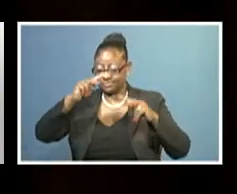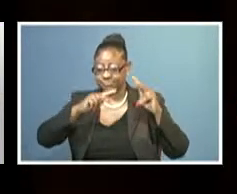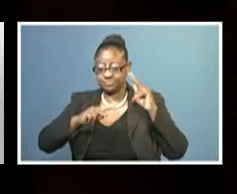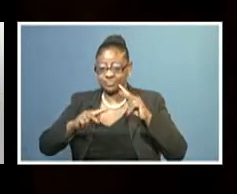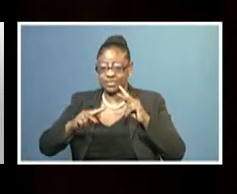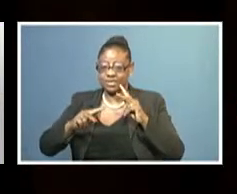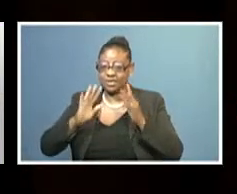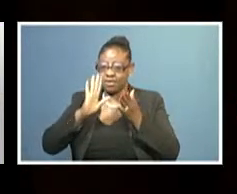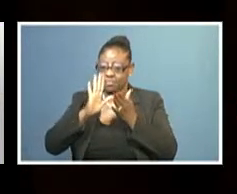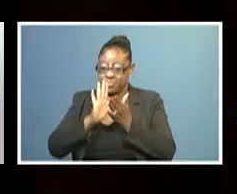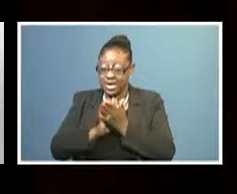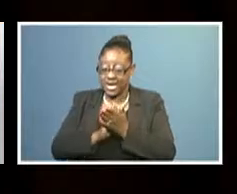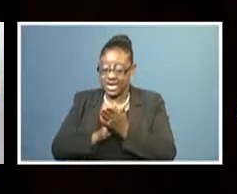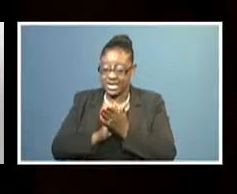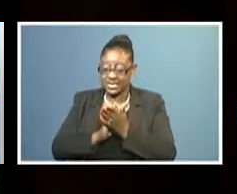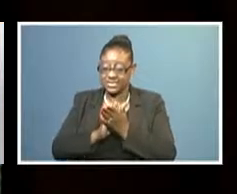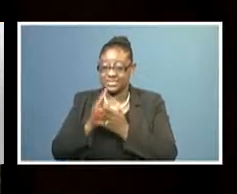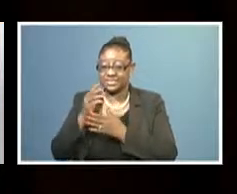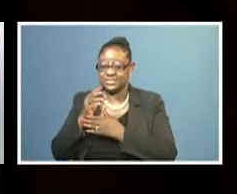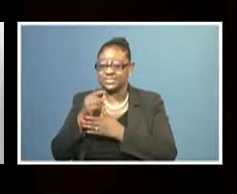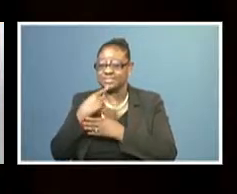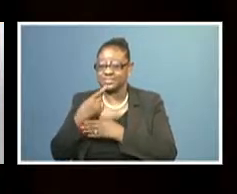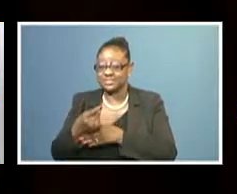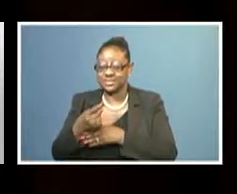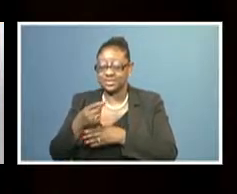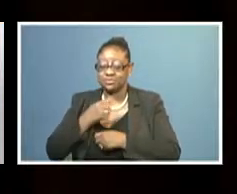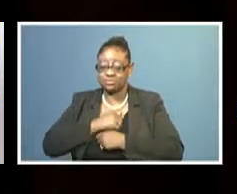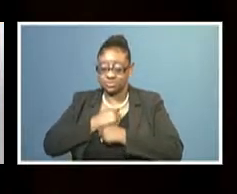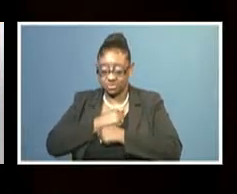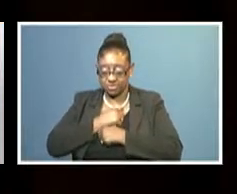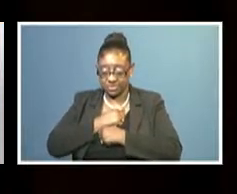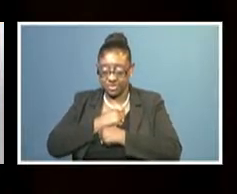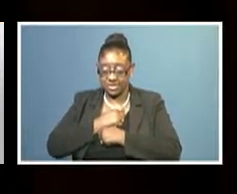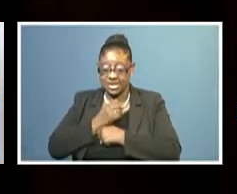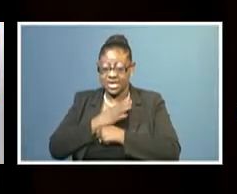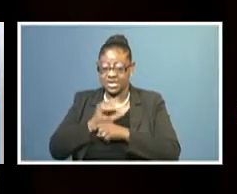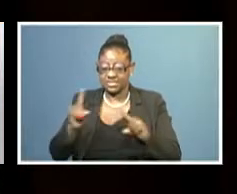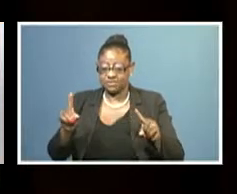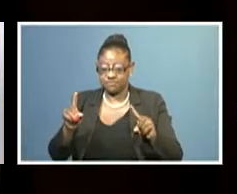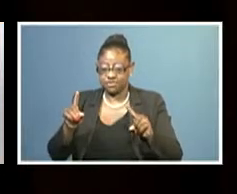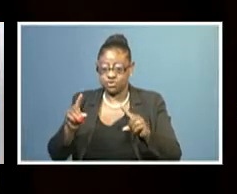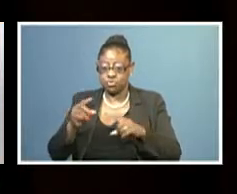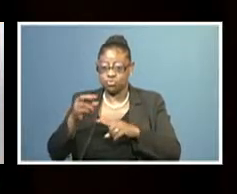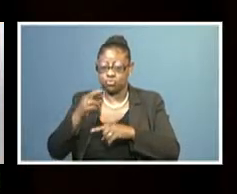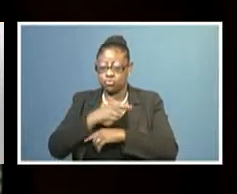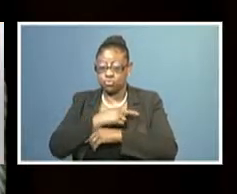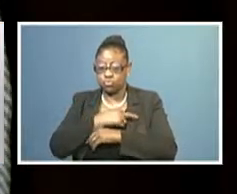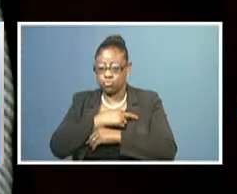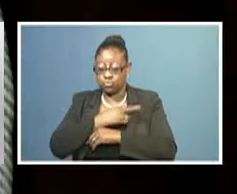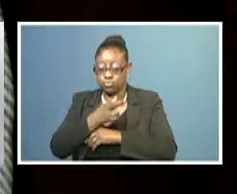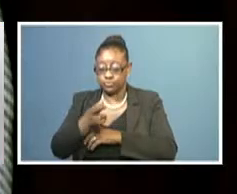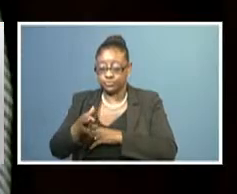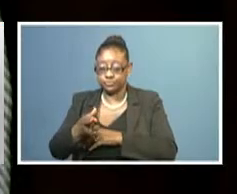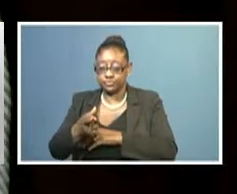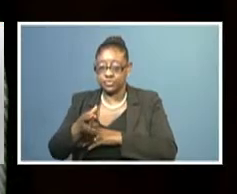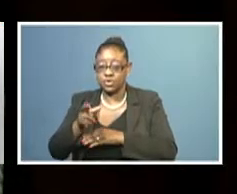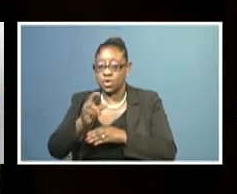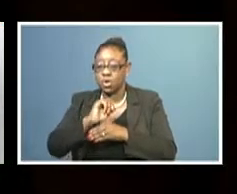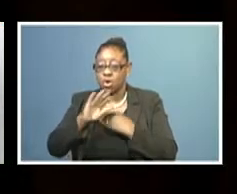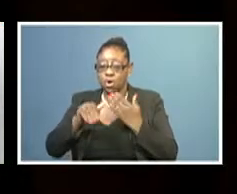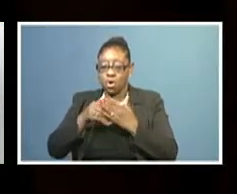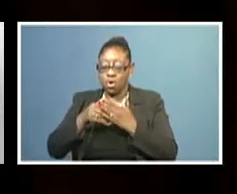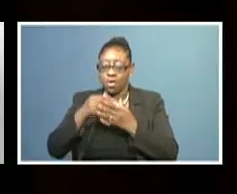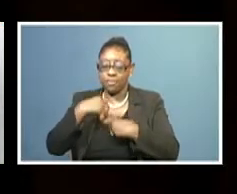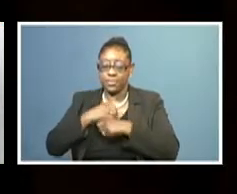conflict resolution skills, and antiquated views of gender roles have all contributed to a